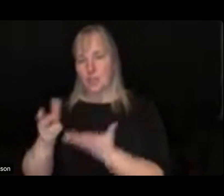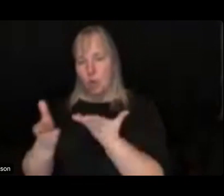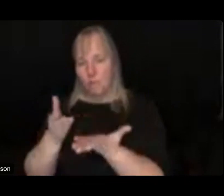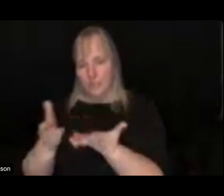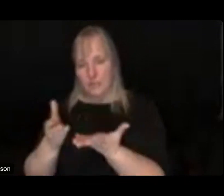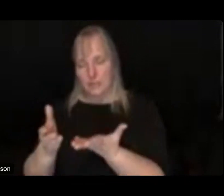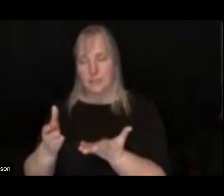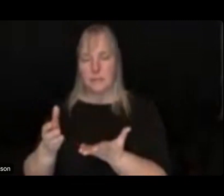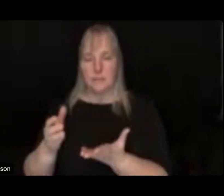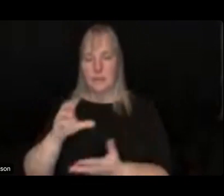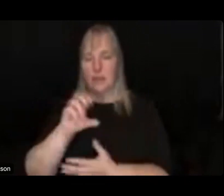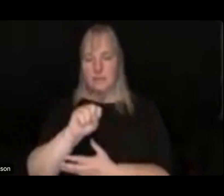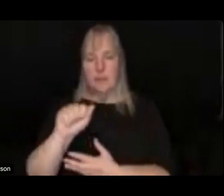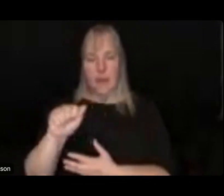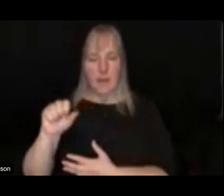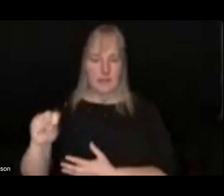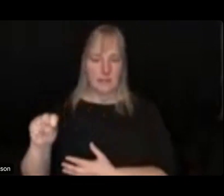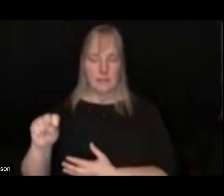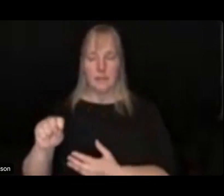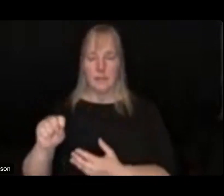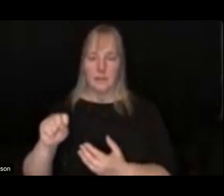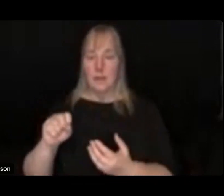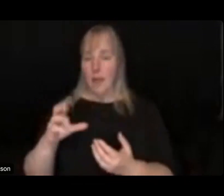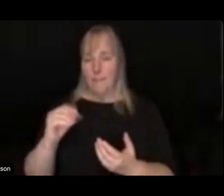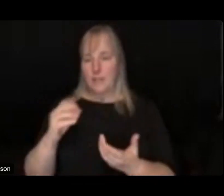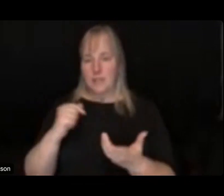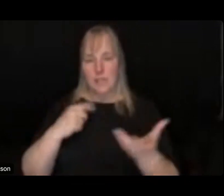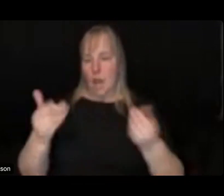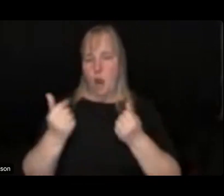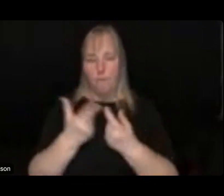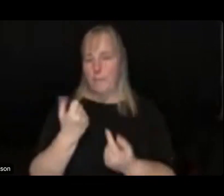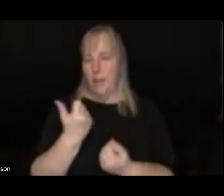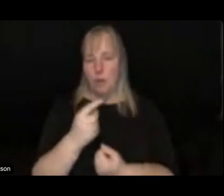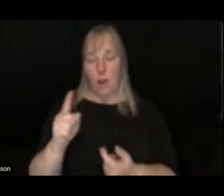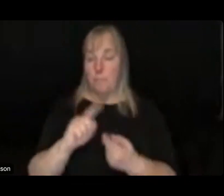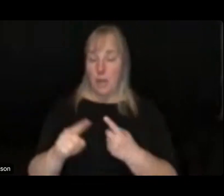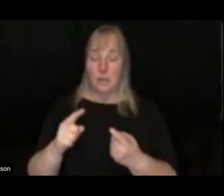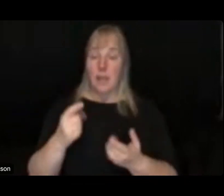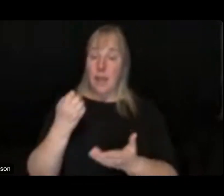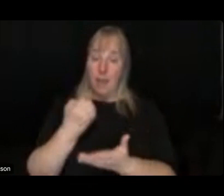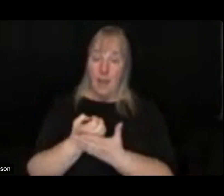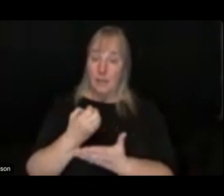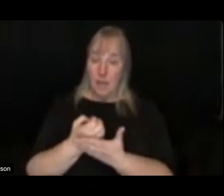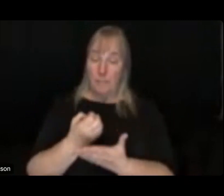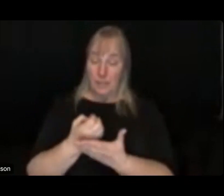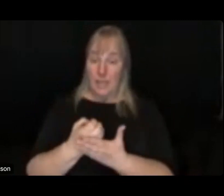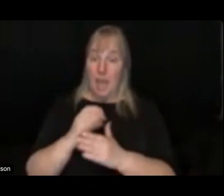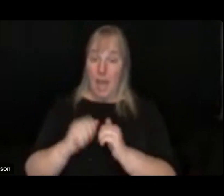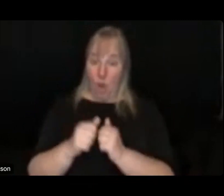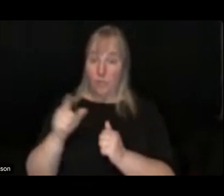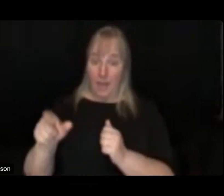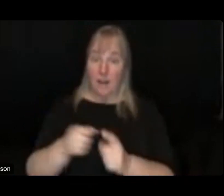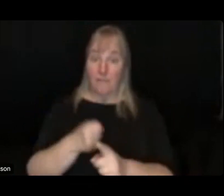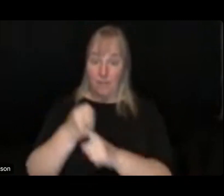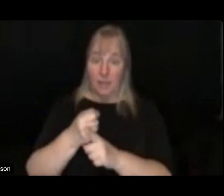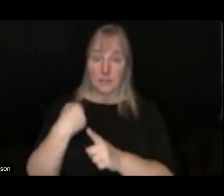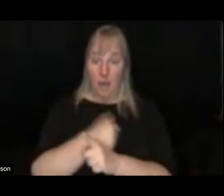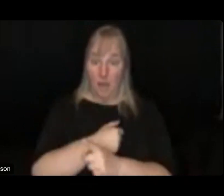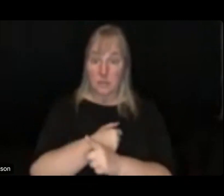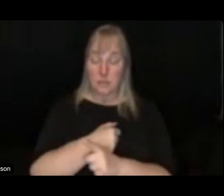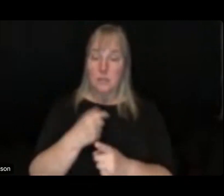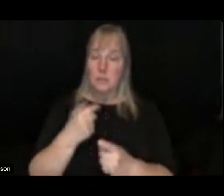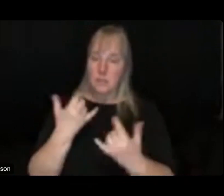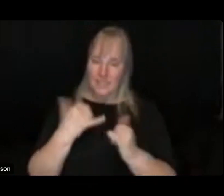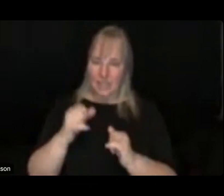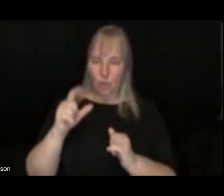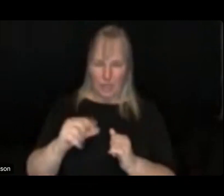words, we can grow a lot of these startups here, but they're economically how they affect us are still need to be kind of